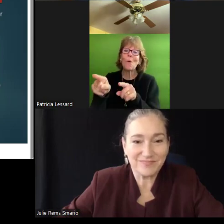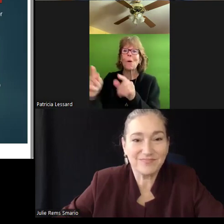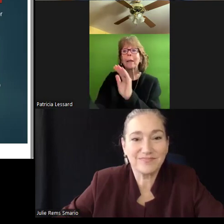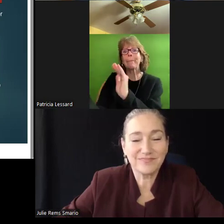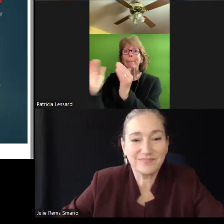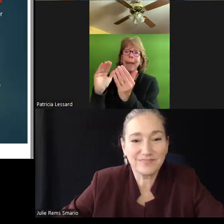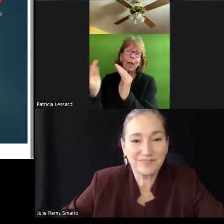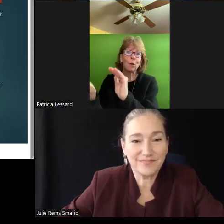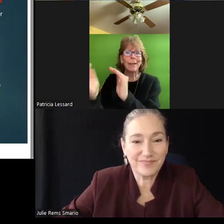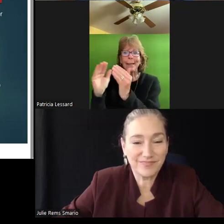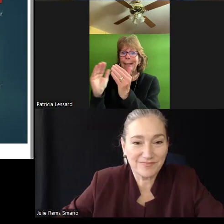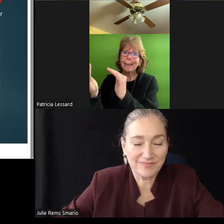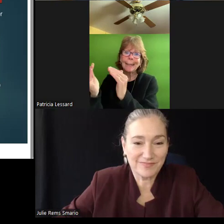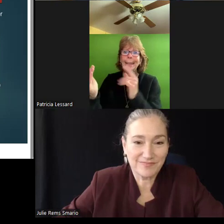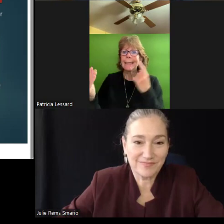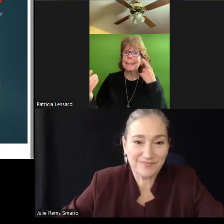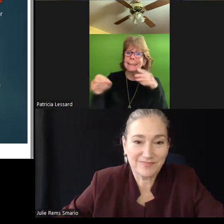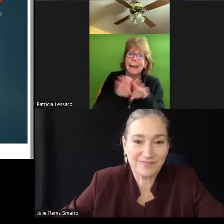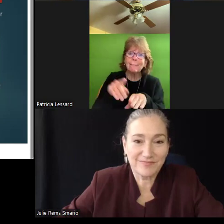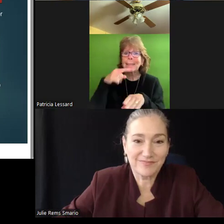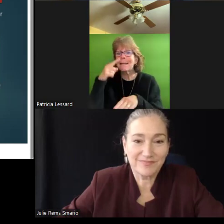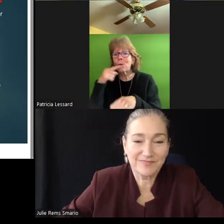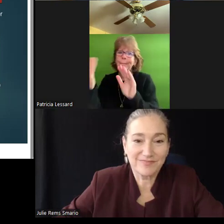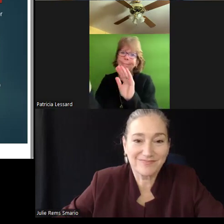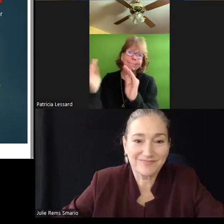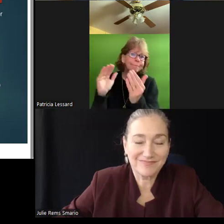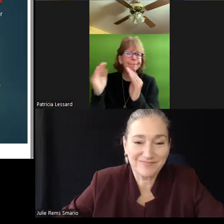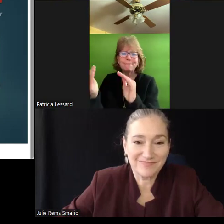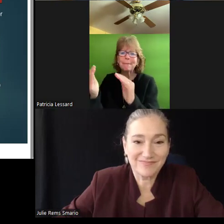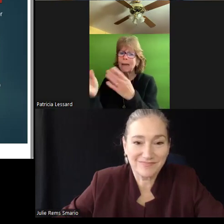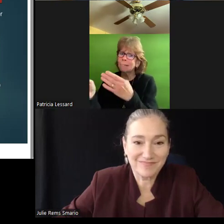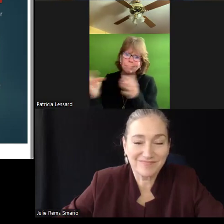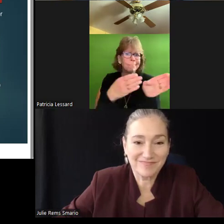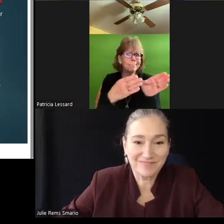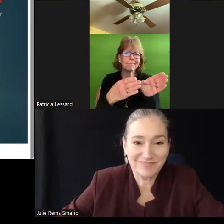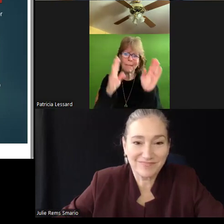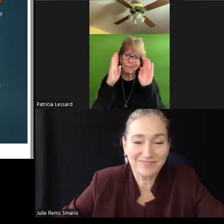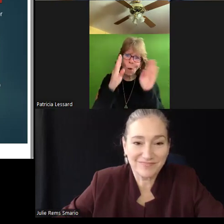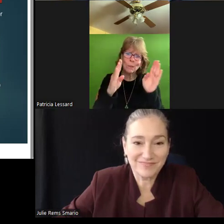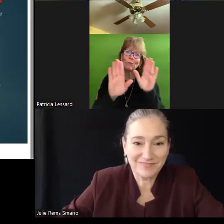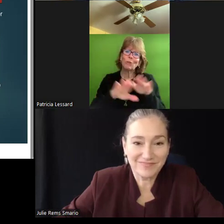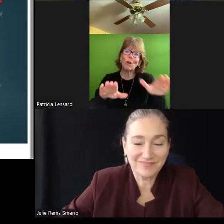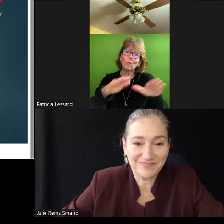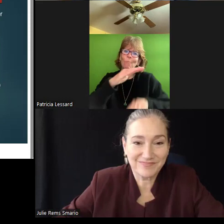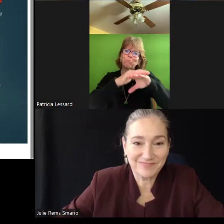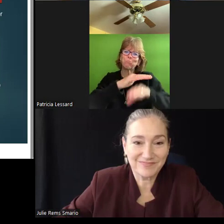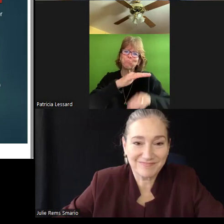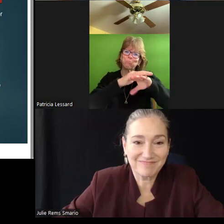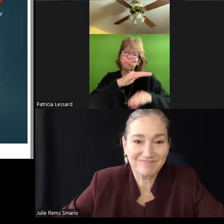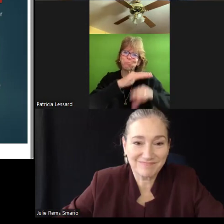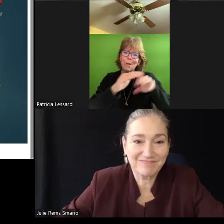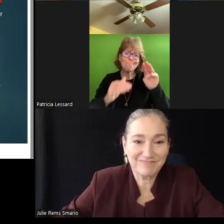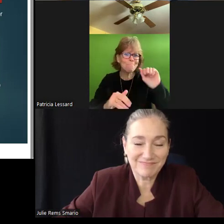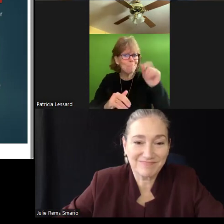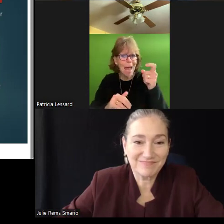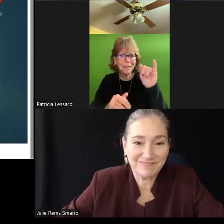comparing deaf children to hearing children and talked about children reaching their maximum, their